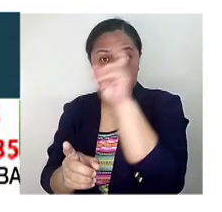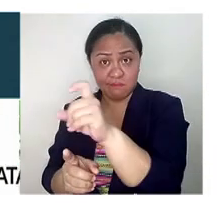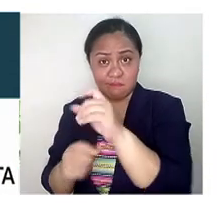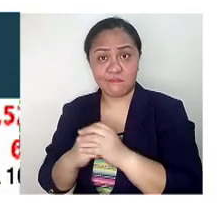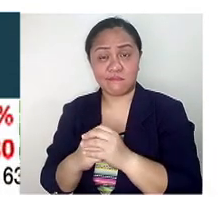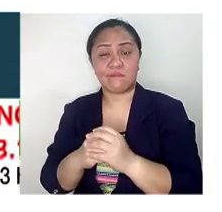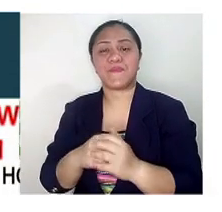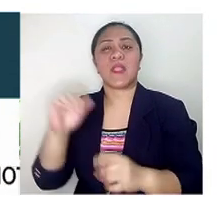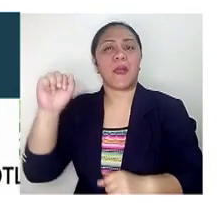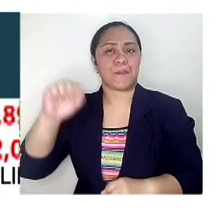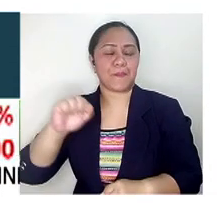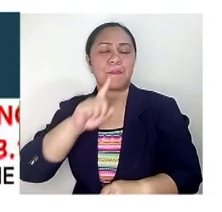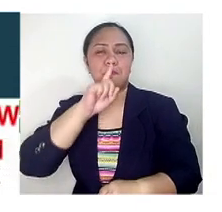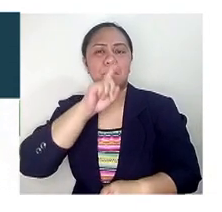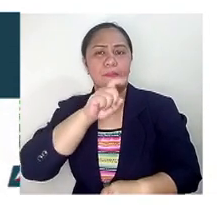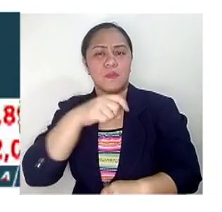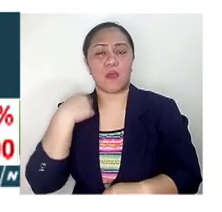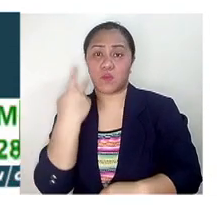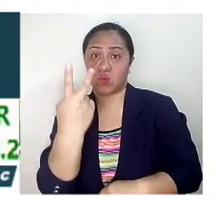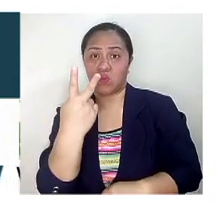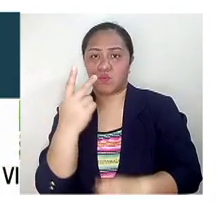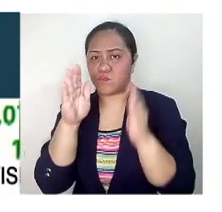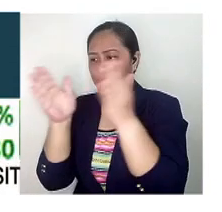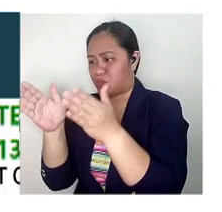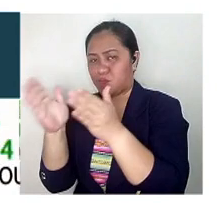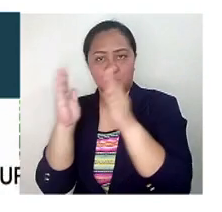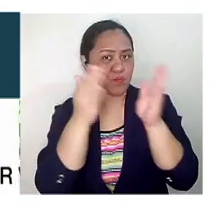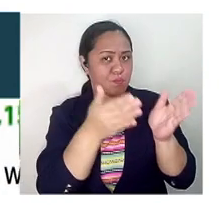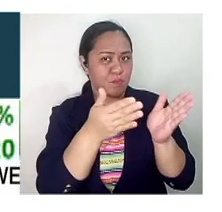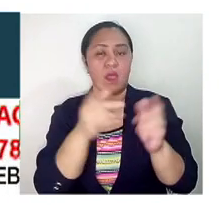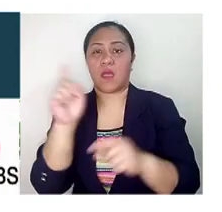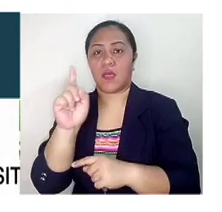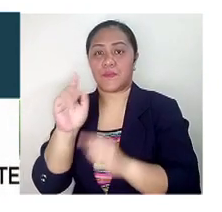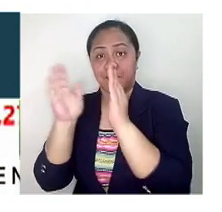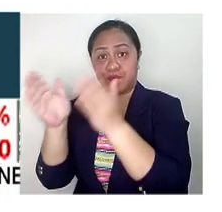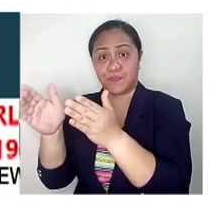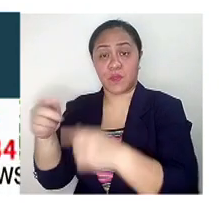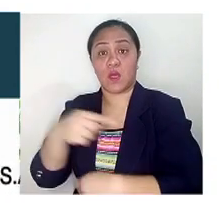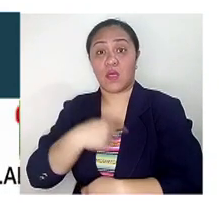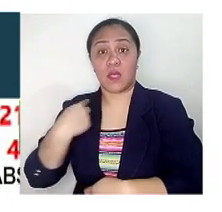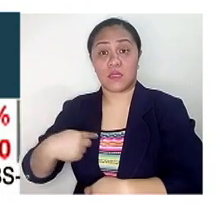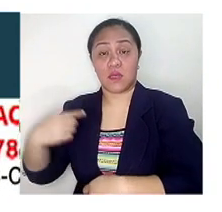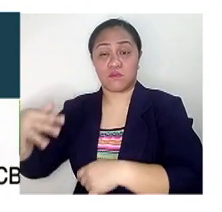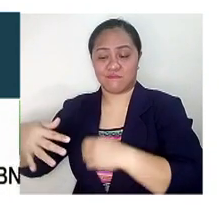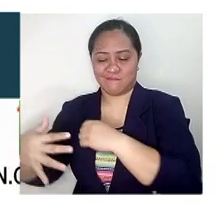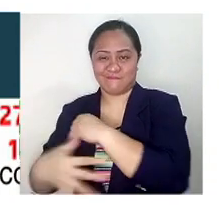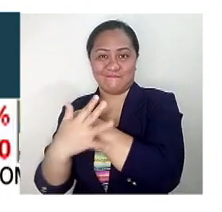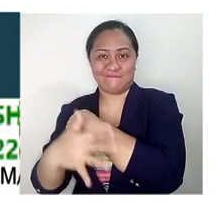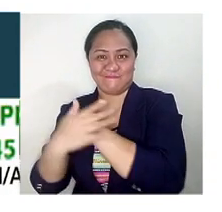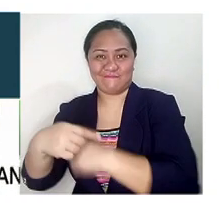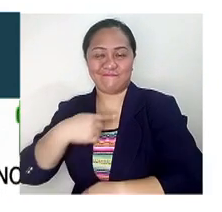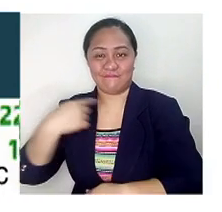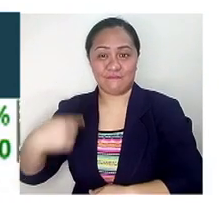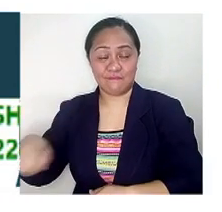course, officially the two sides state that the South China Sea is not the sum total of their relations. No? So the official position